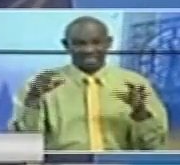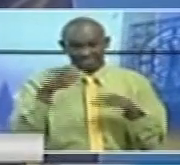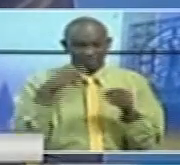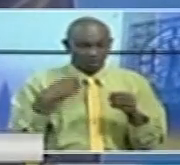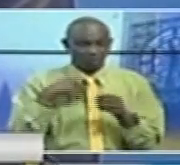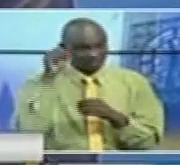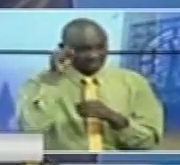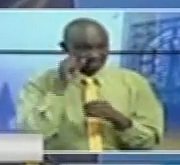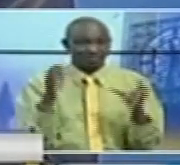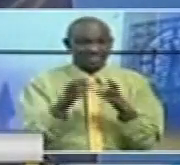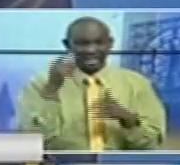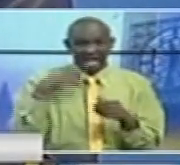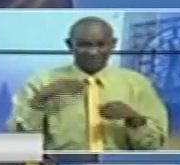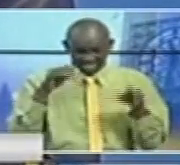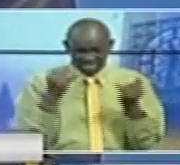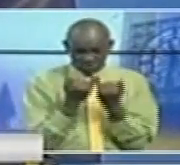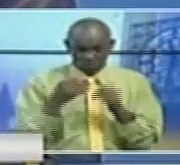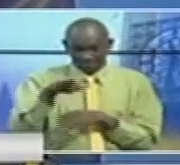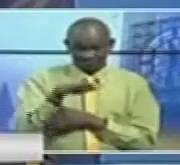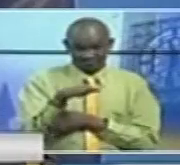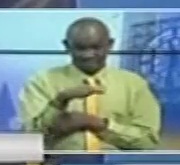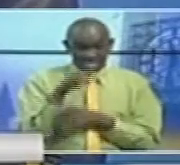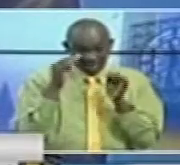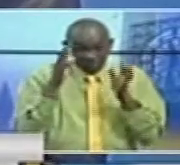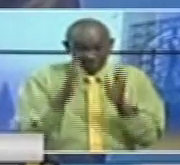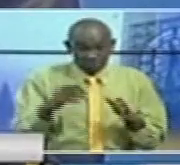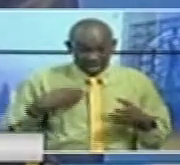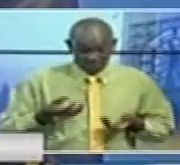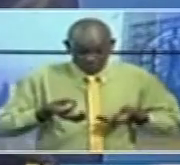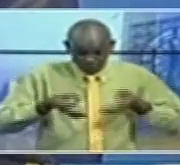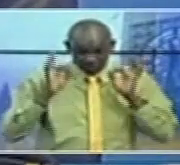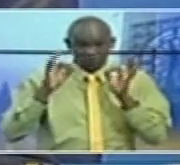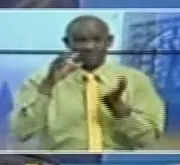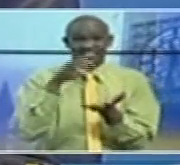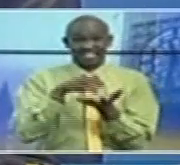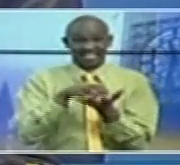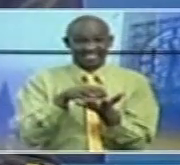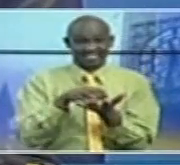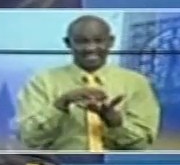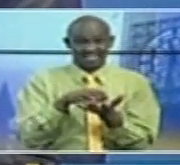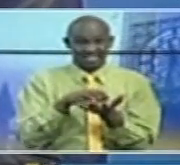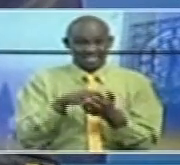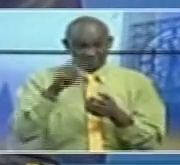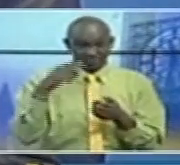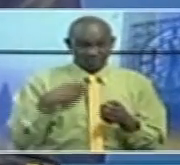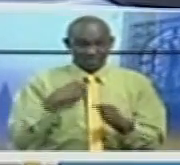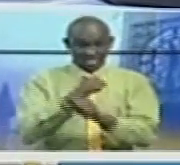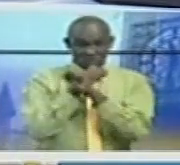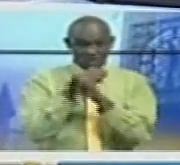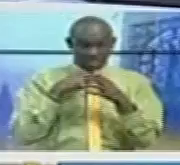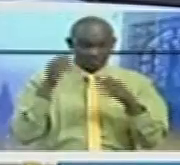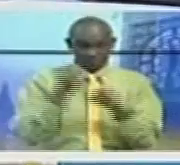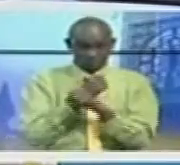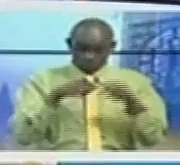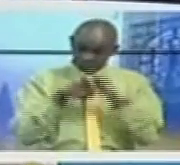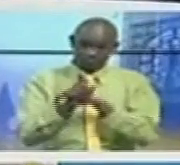new playing ground, whereby if somebody has official status, then they will be immune to attending